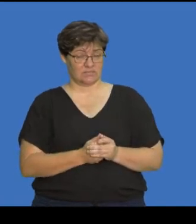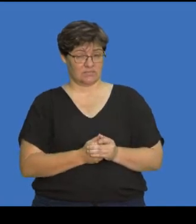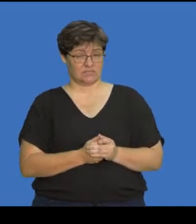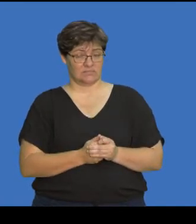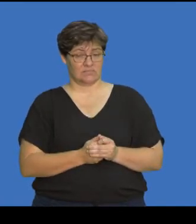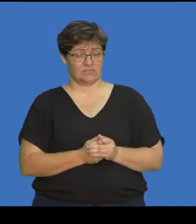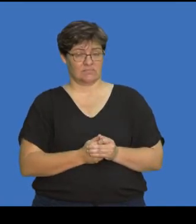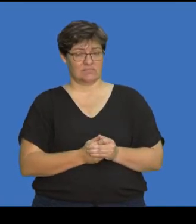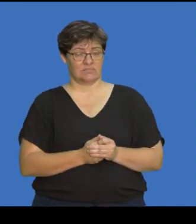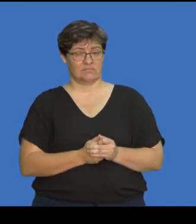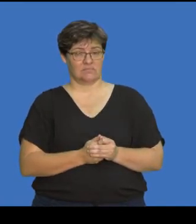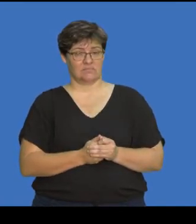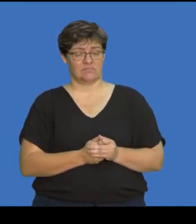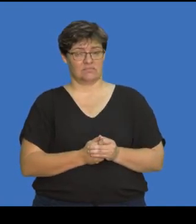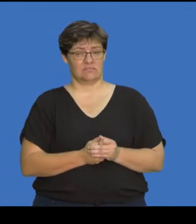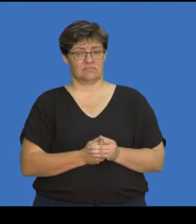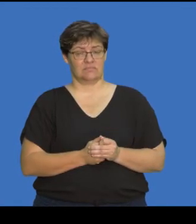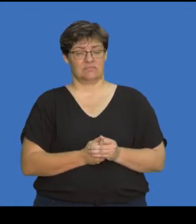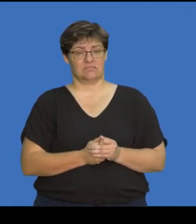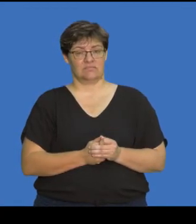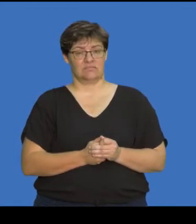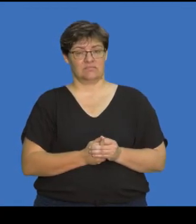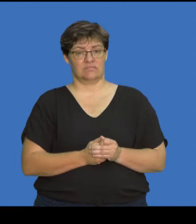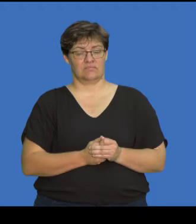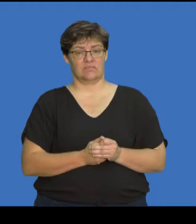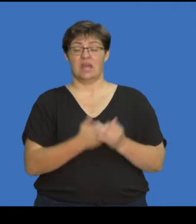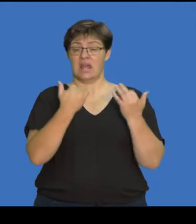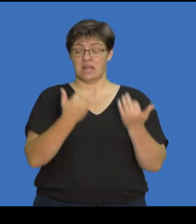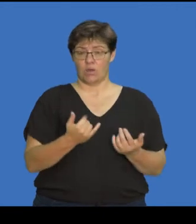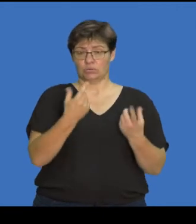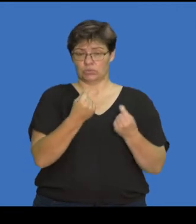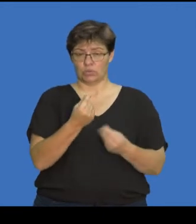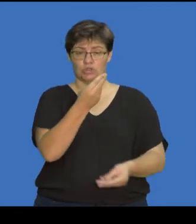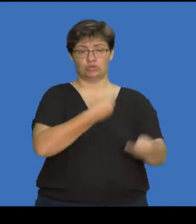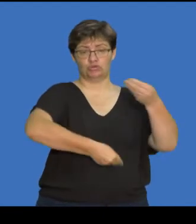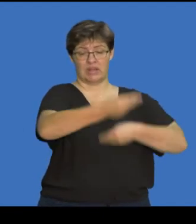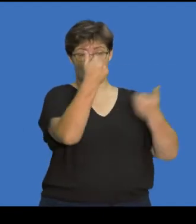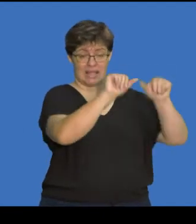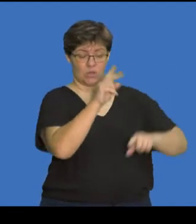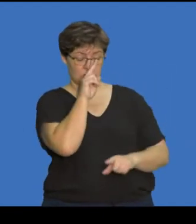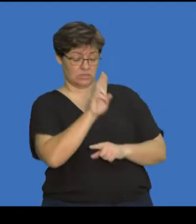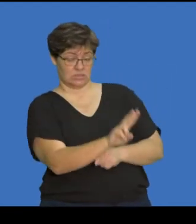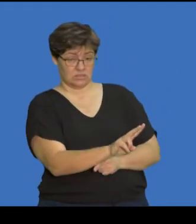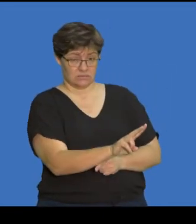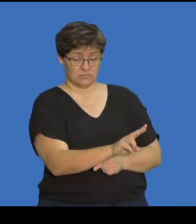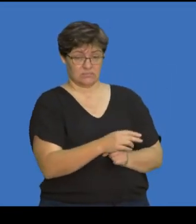And again, watch what I'm going to do. I'm going to go into my trading account.